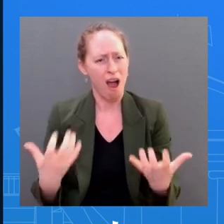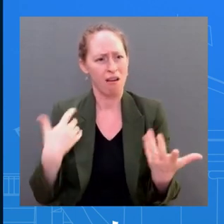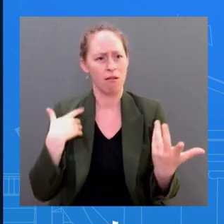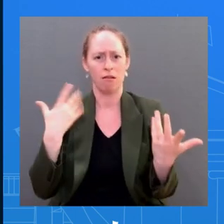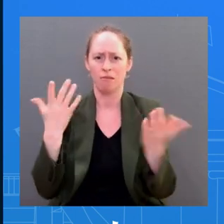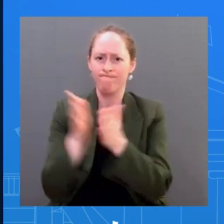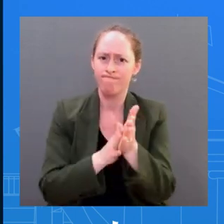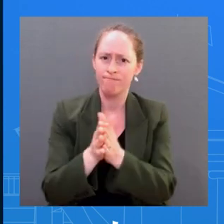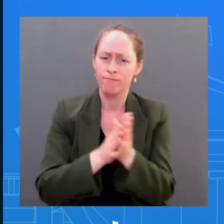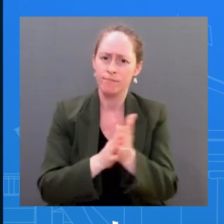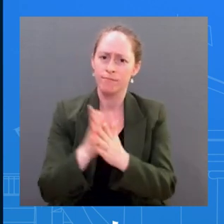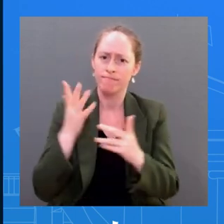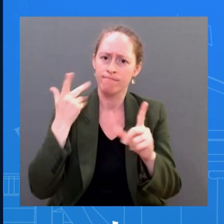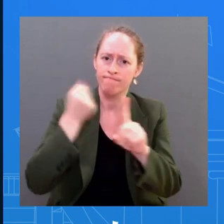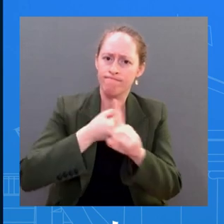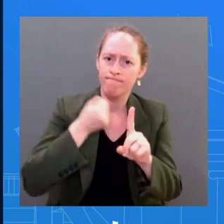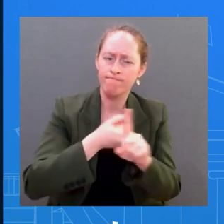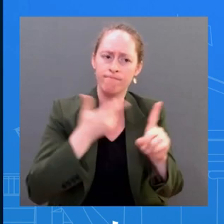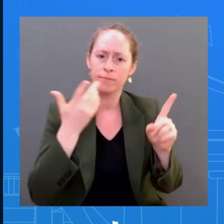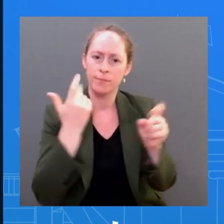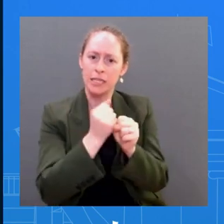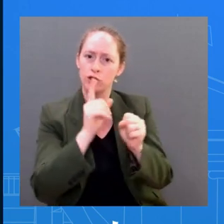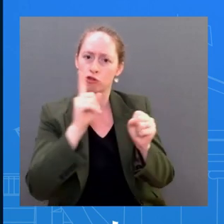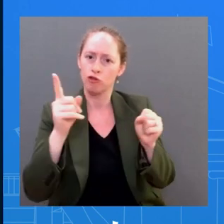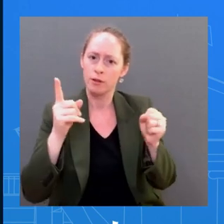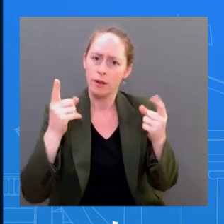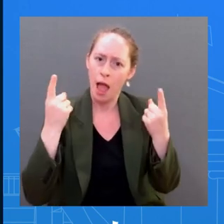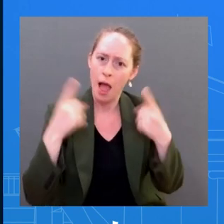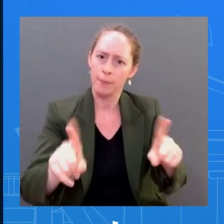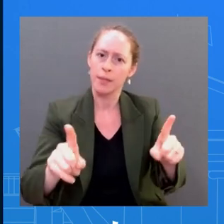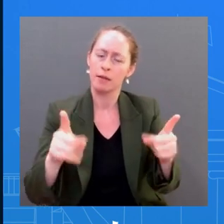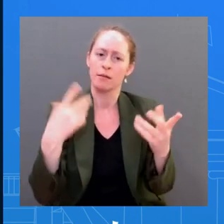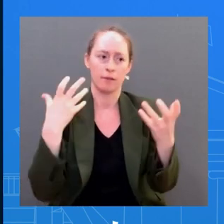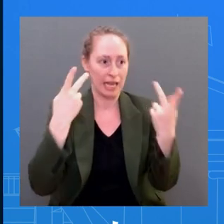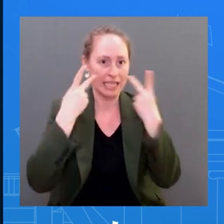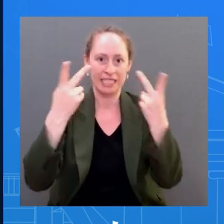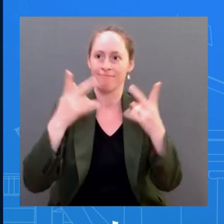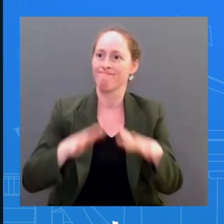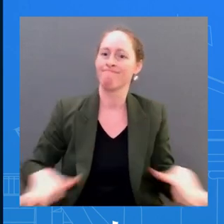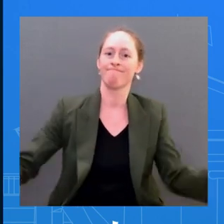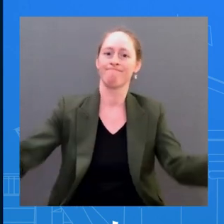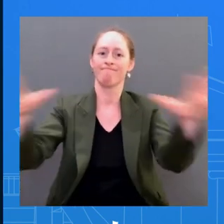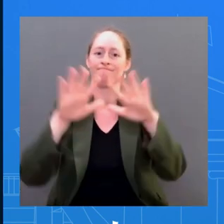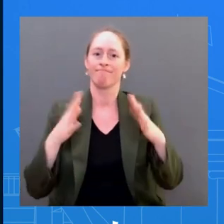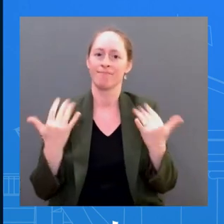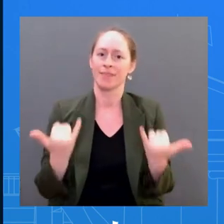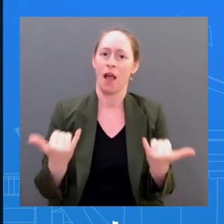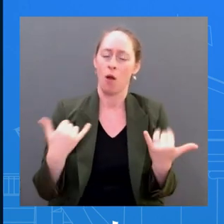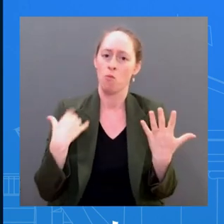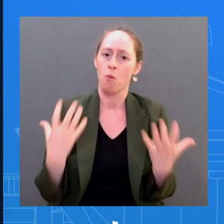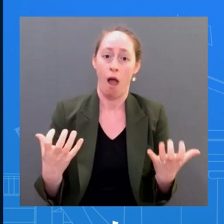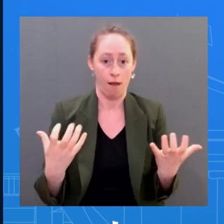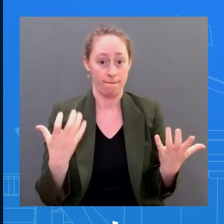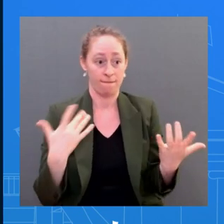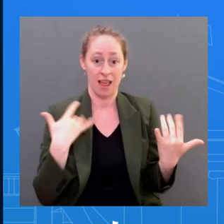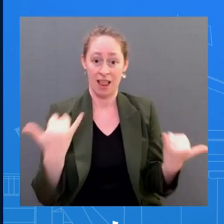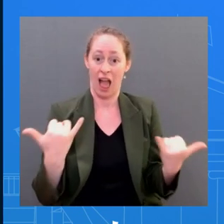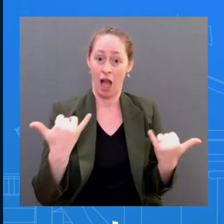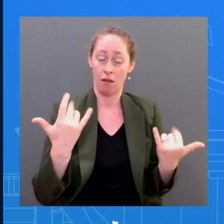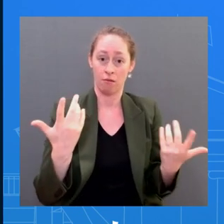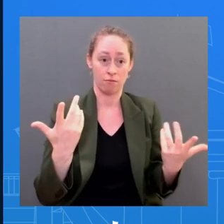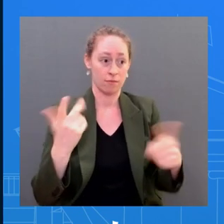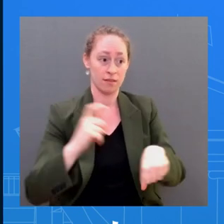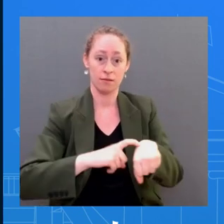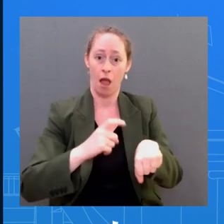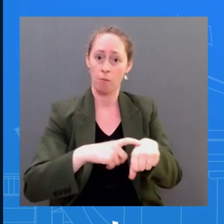as I said, this moment is different. We are in a window of opportunity right now that we have not been in before.